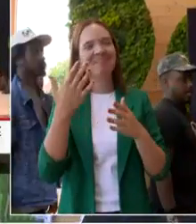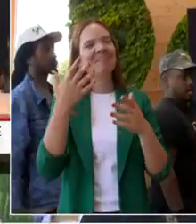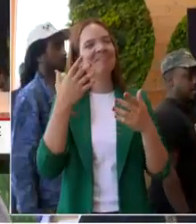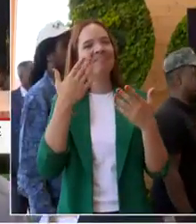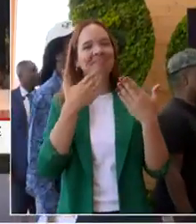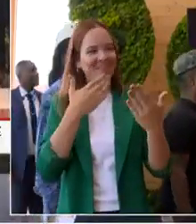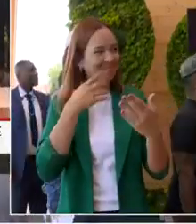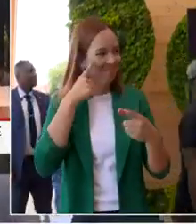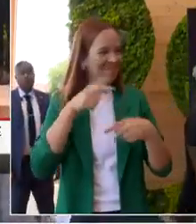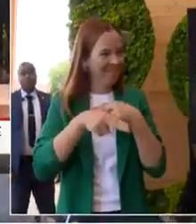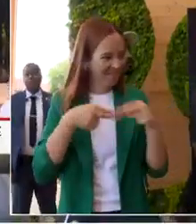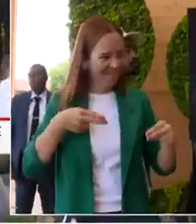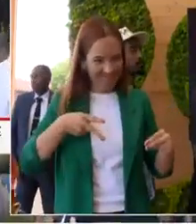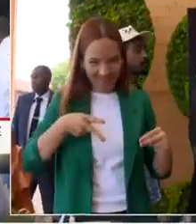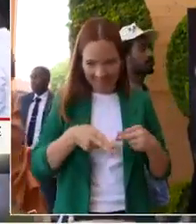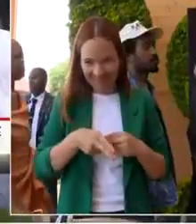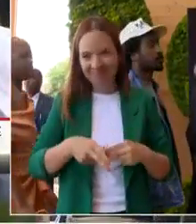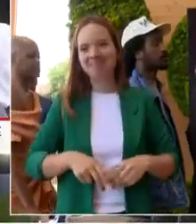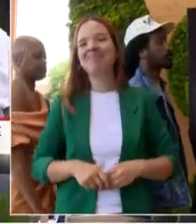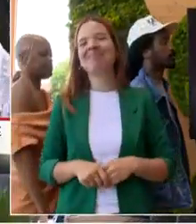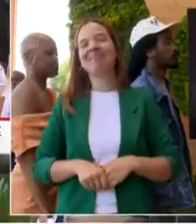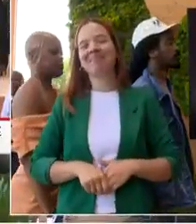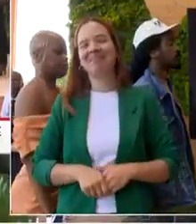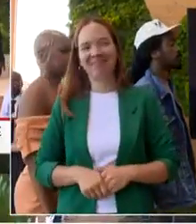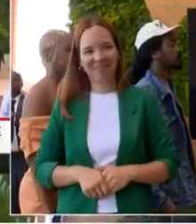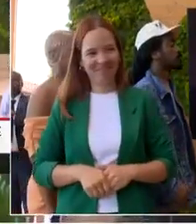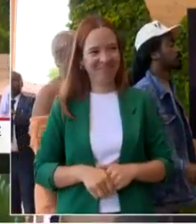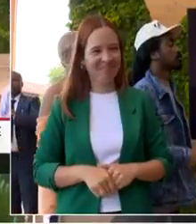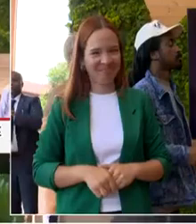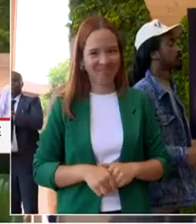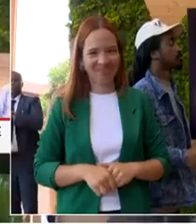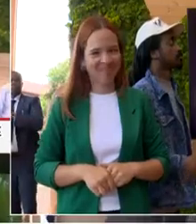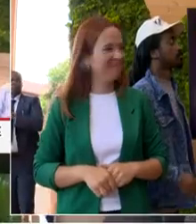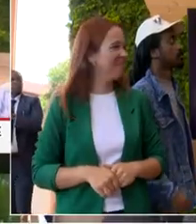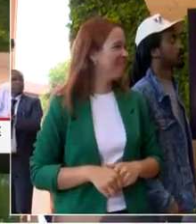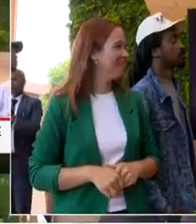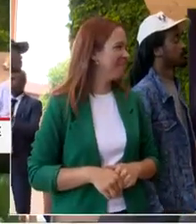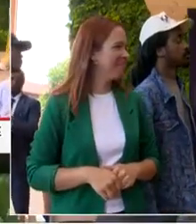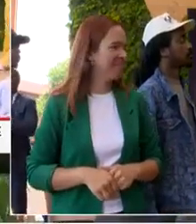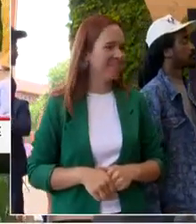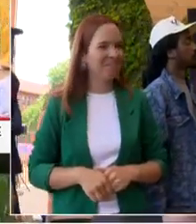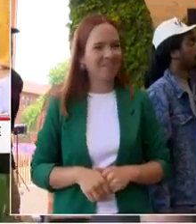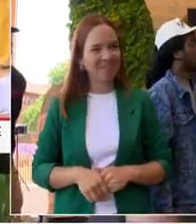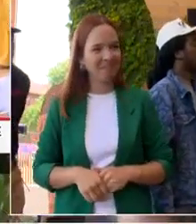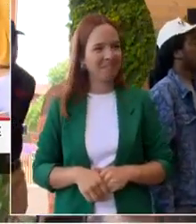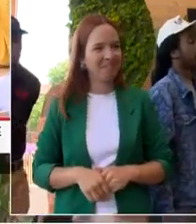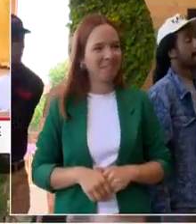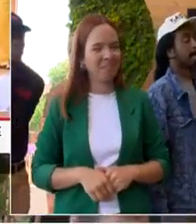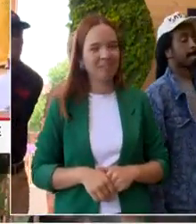Thank you. I mean, it is spectacular. Thank you, Mayor. Thank you.